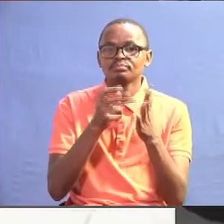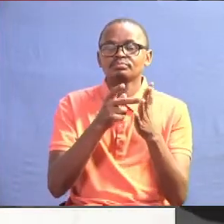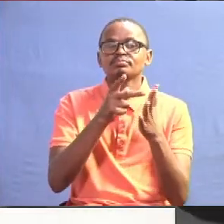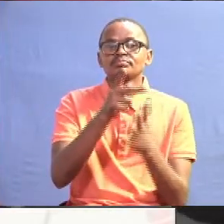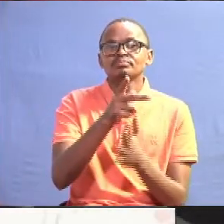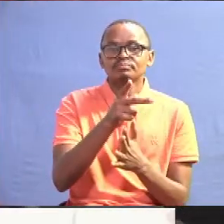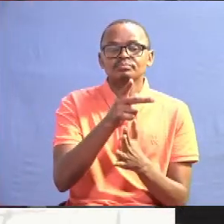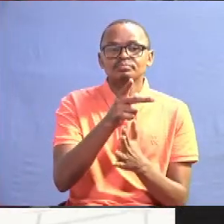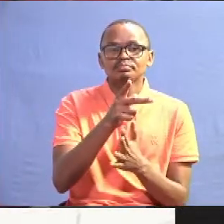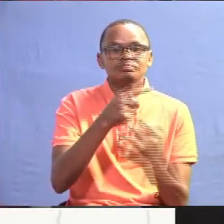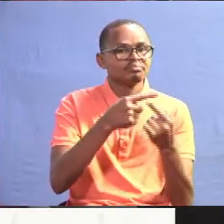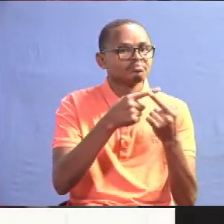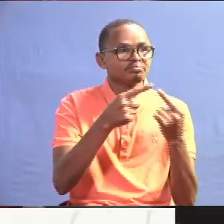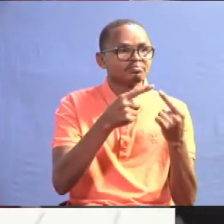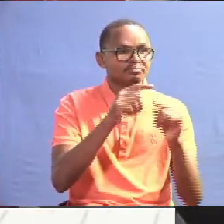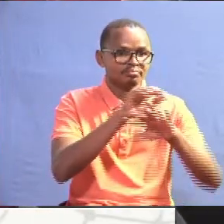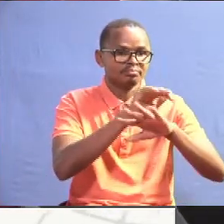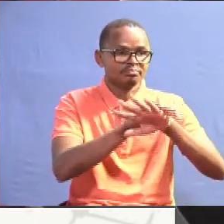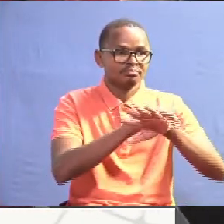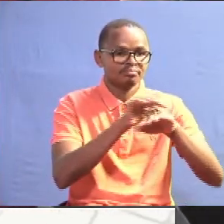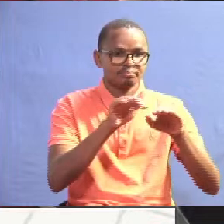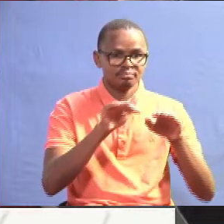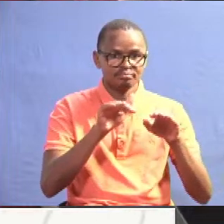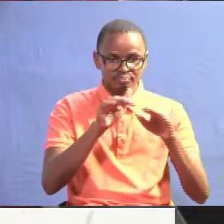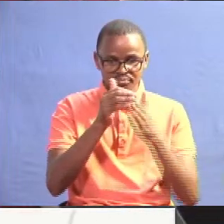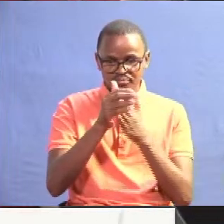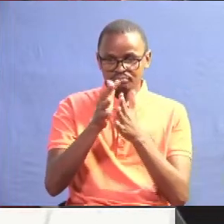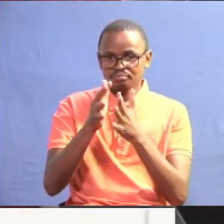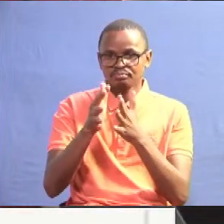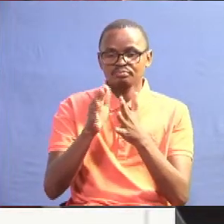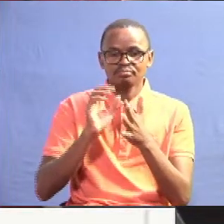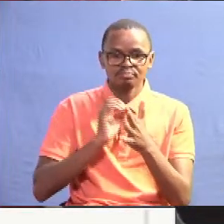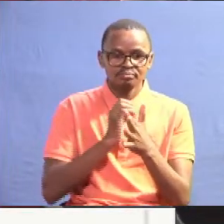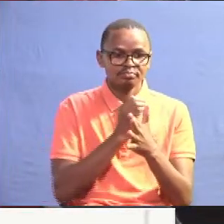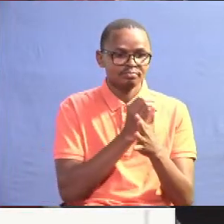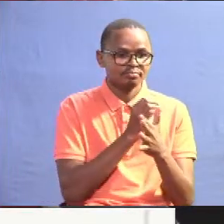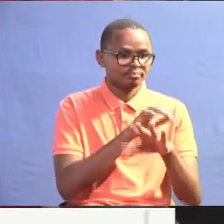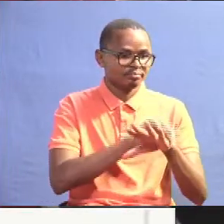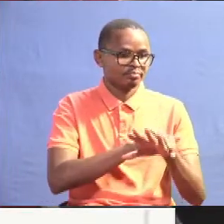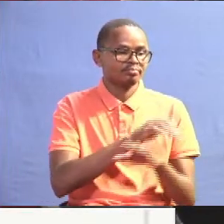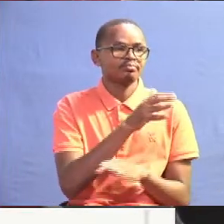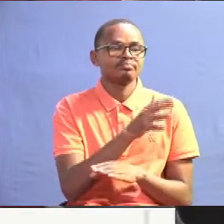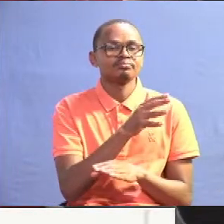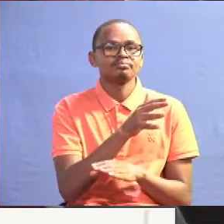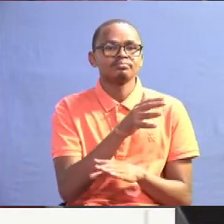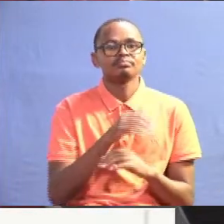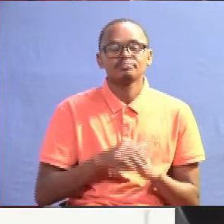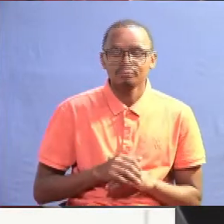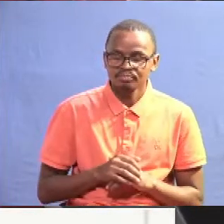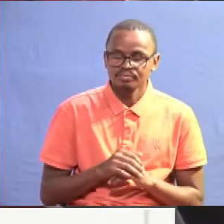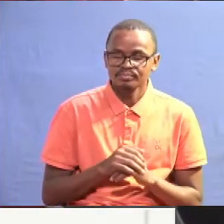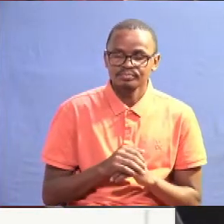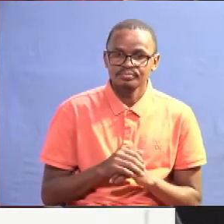mbuzi. But tulikuwa tunangoja leaders wetu, wakati leaders wetu hawajafika,